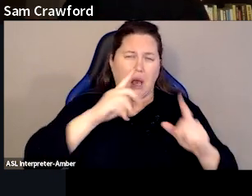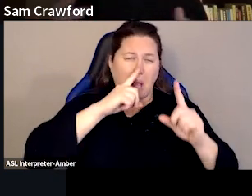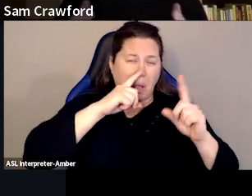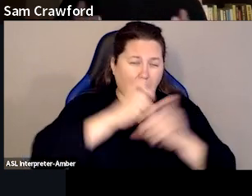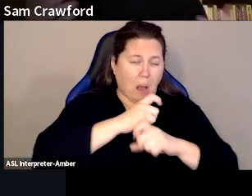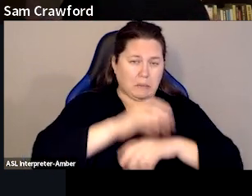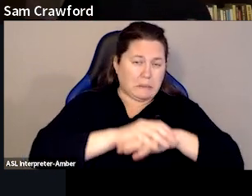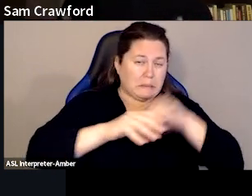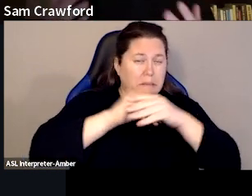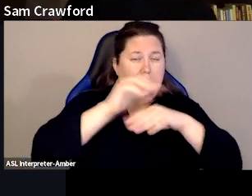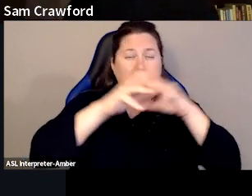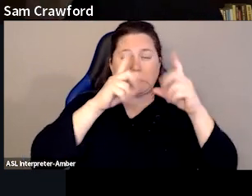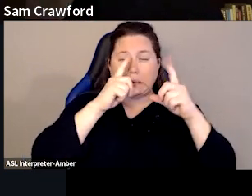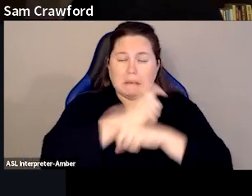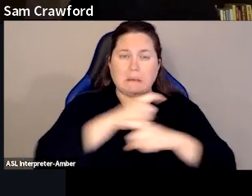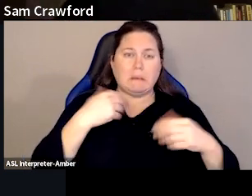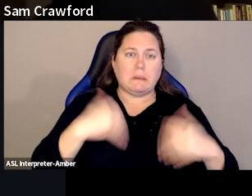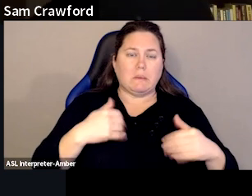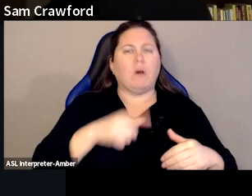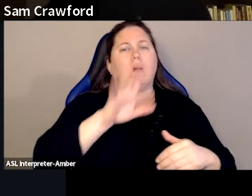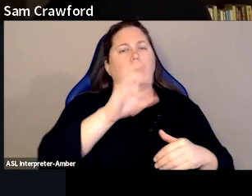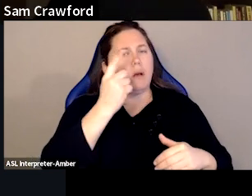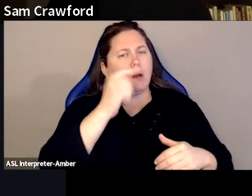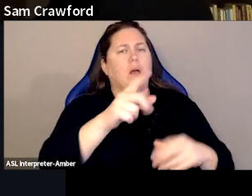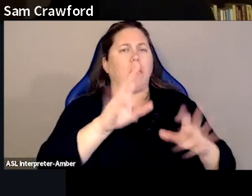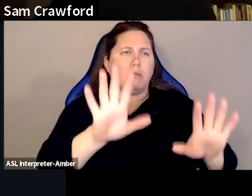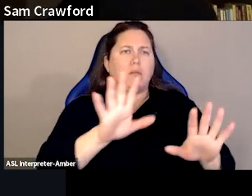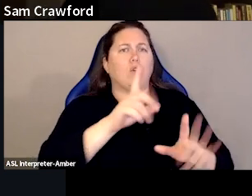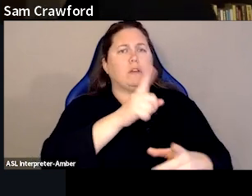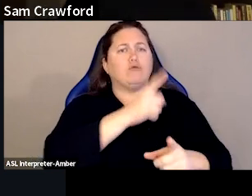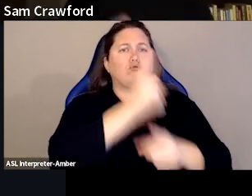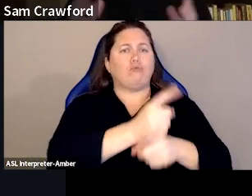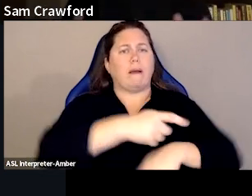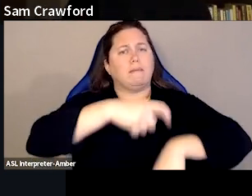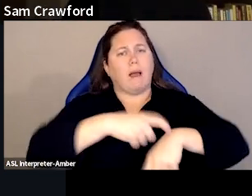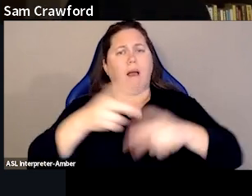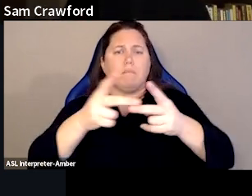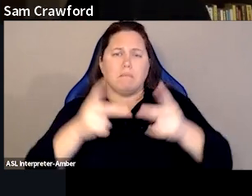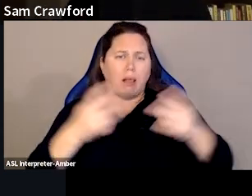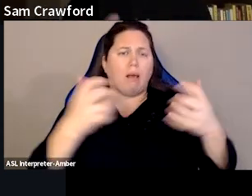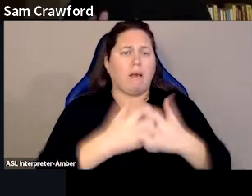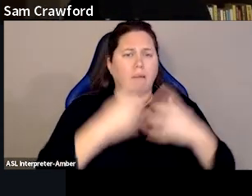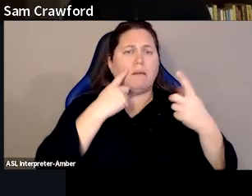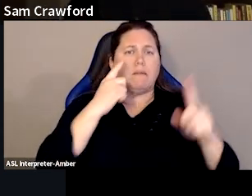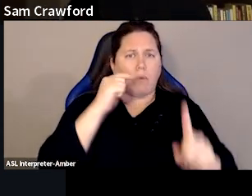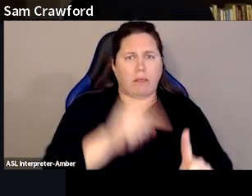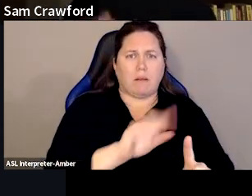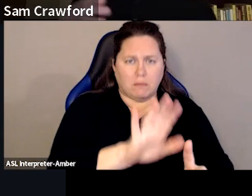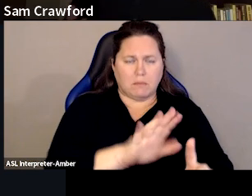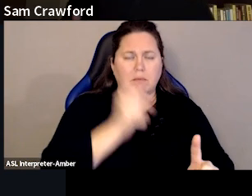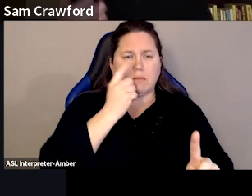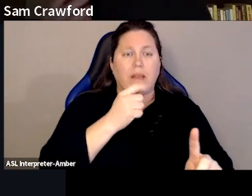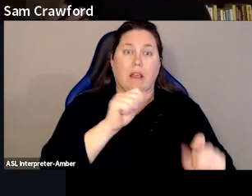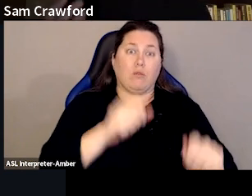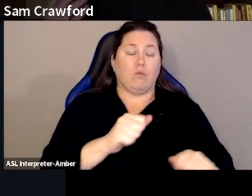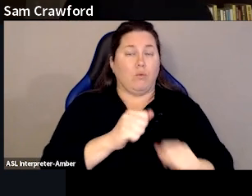bell and whistle. I think this price point probably makes sense. These sorts of websites, they can take years to build, and not only that, but they